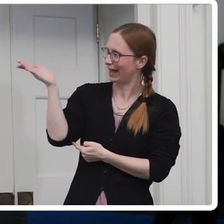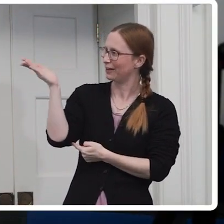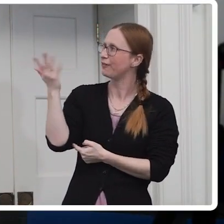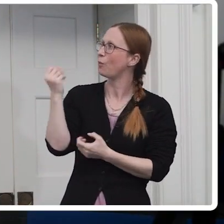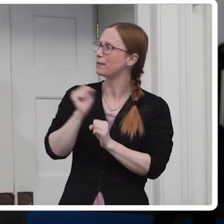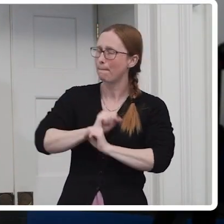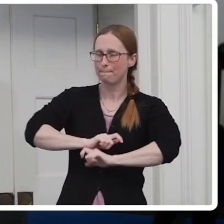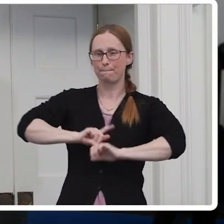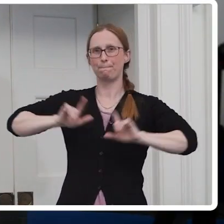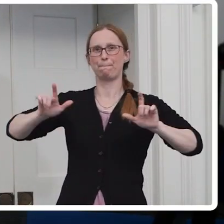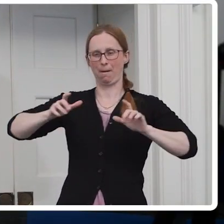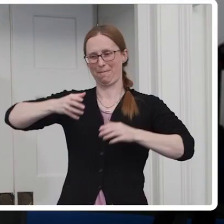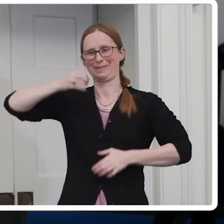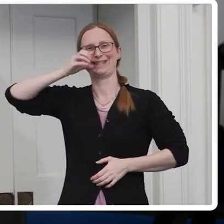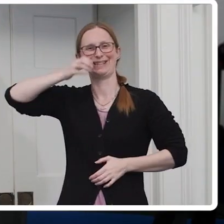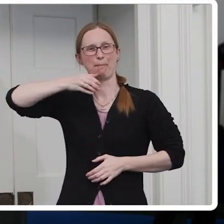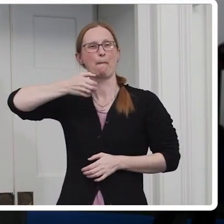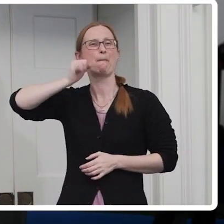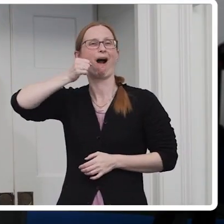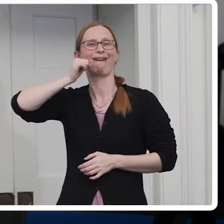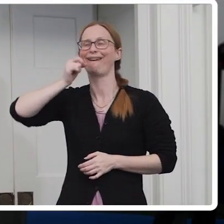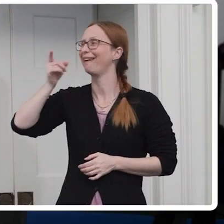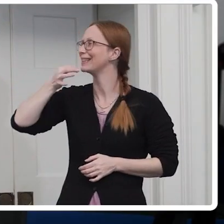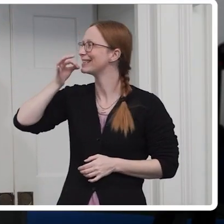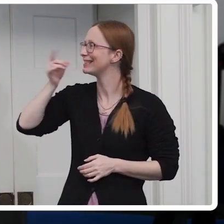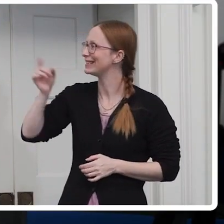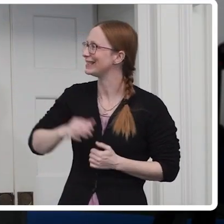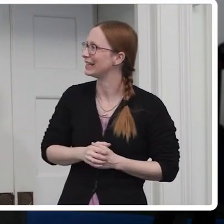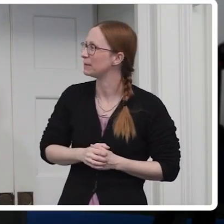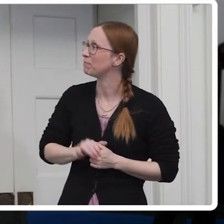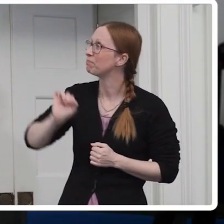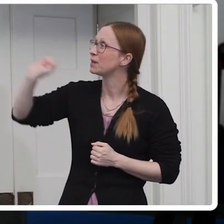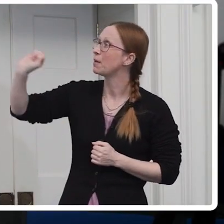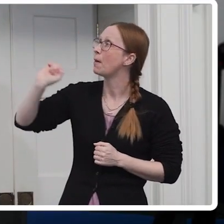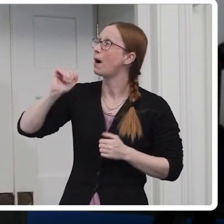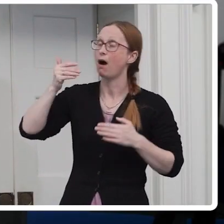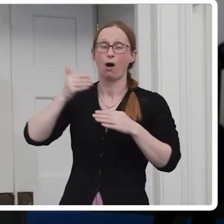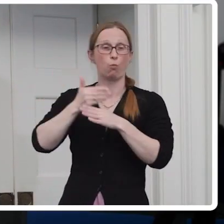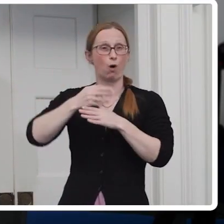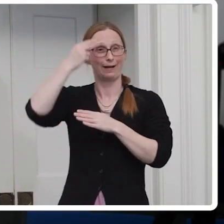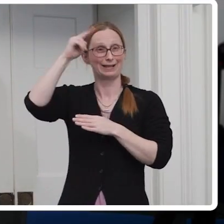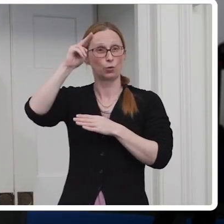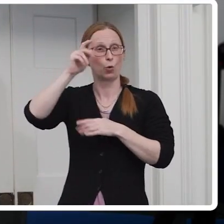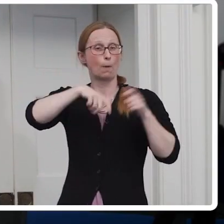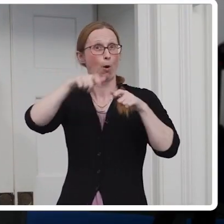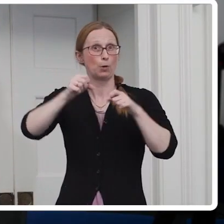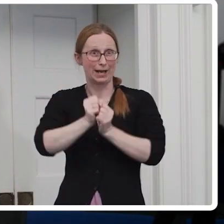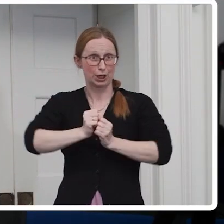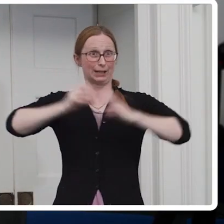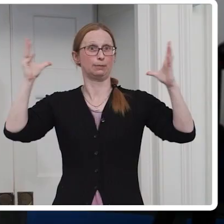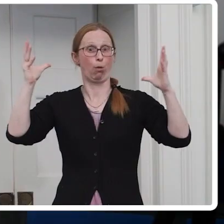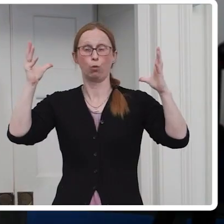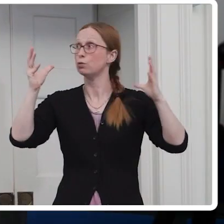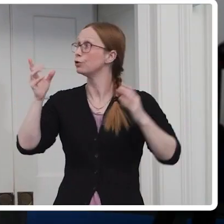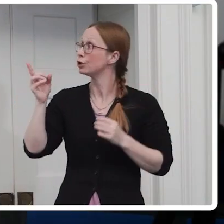way. Yeah, here she is with her enormous mug of tea. And that work is called Population Explosion. You can